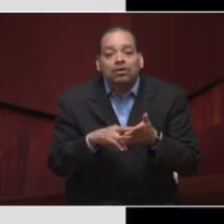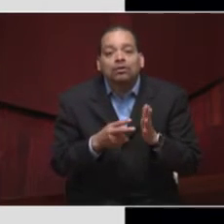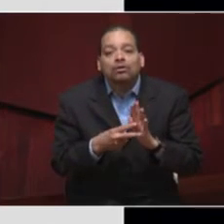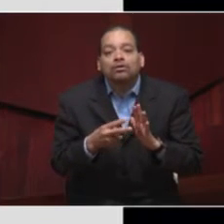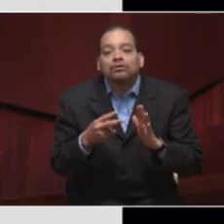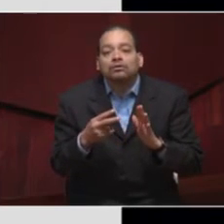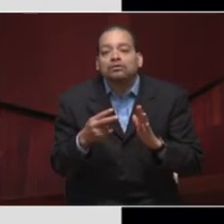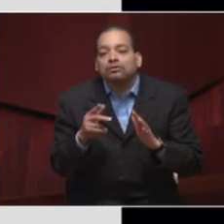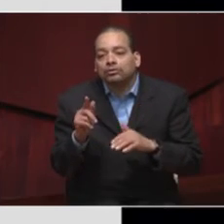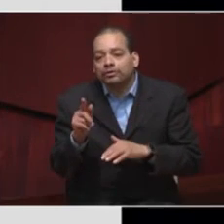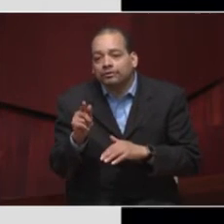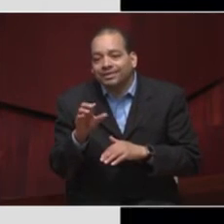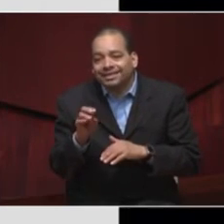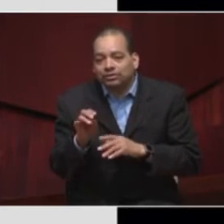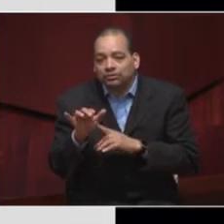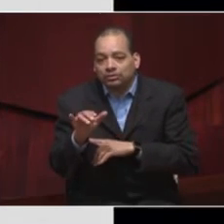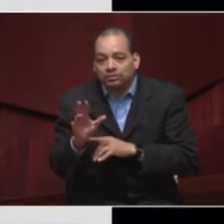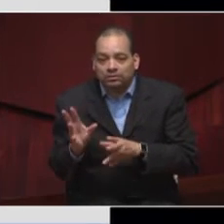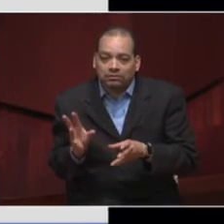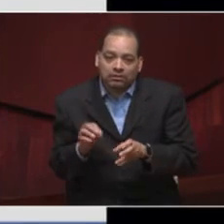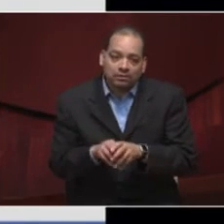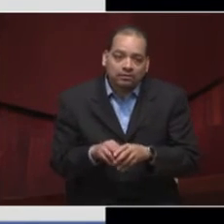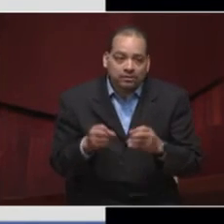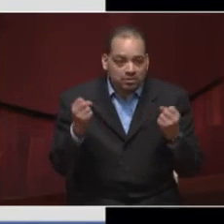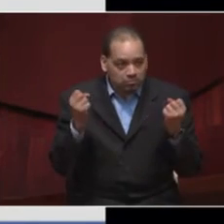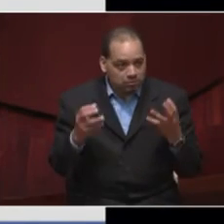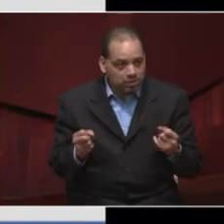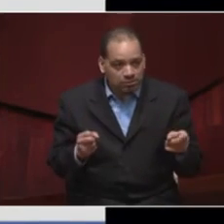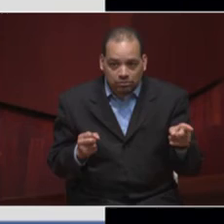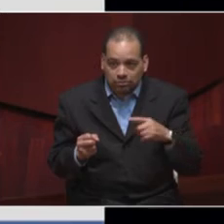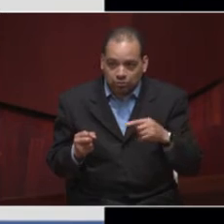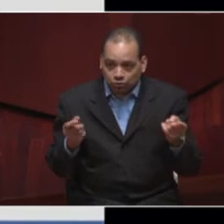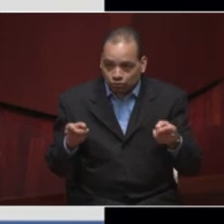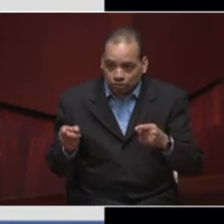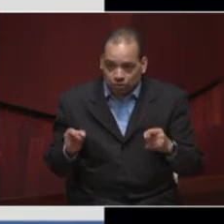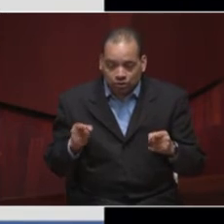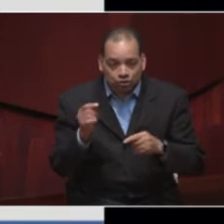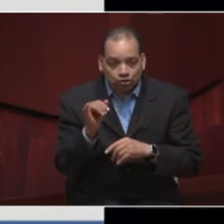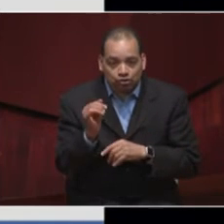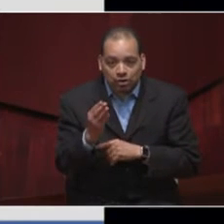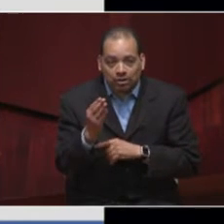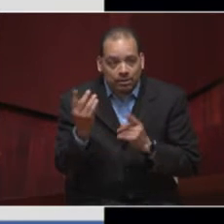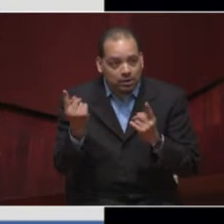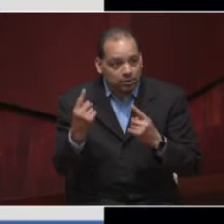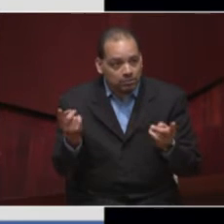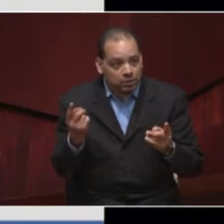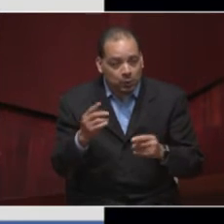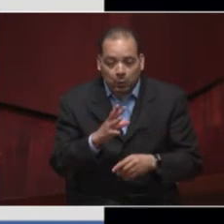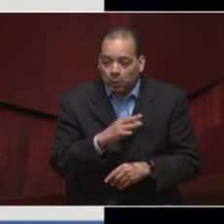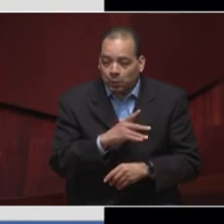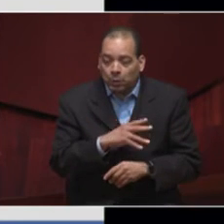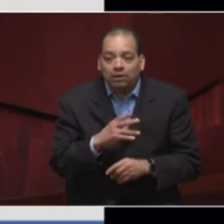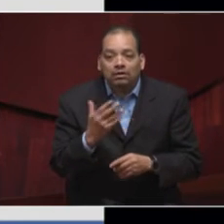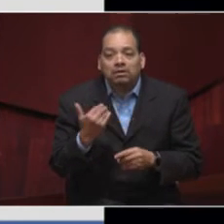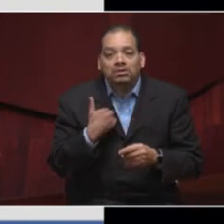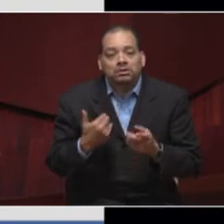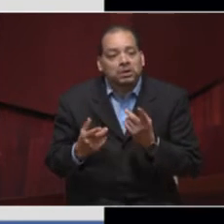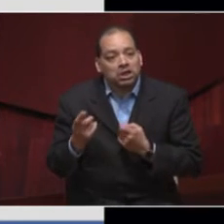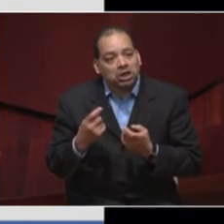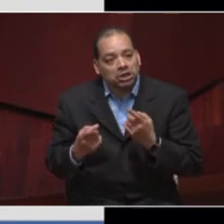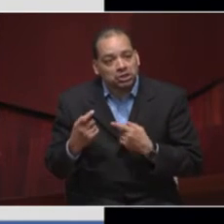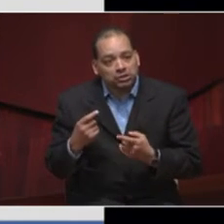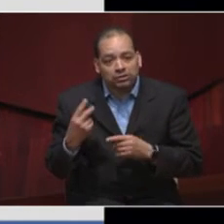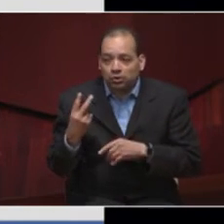into the 21st century, and I think a lot of us would agree that having this job announcement was a big piece for that. I think of all the questions I get about the directive over the